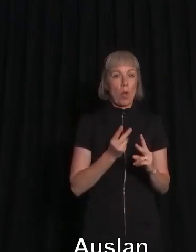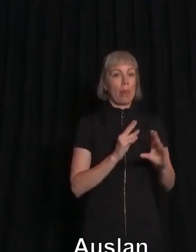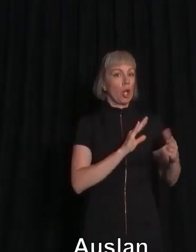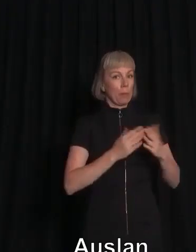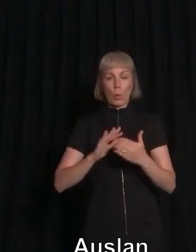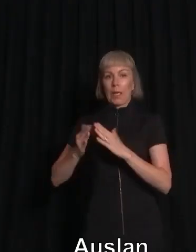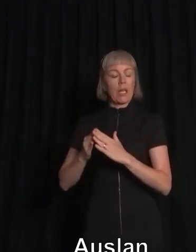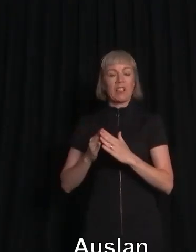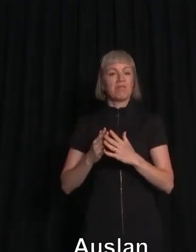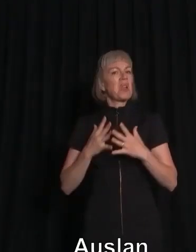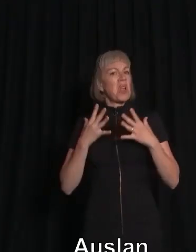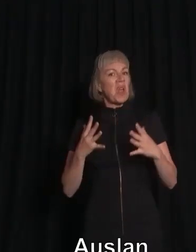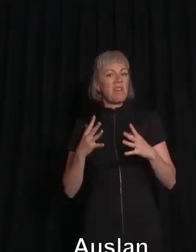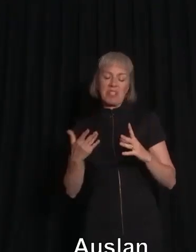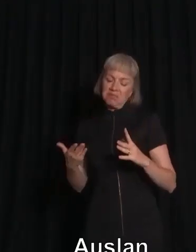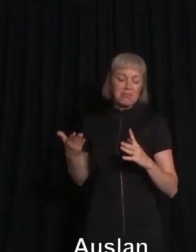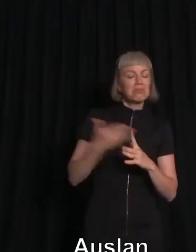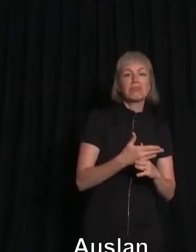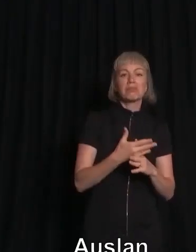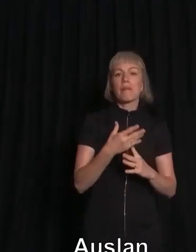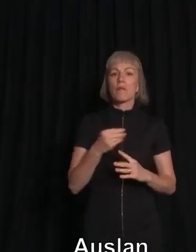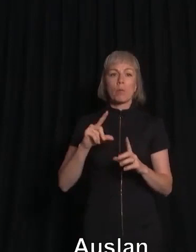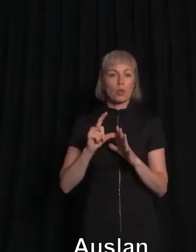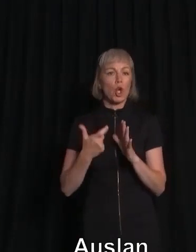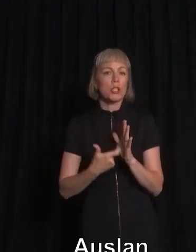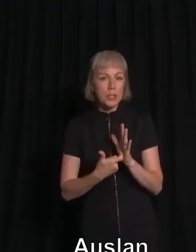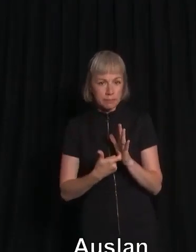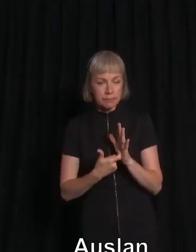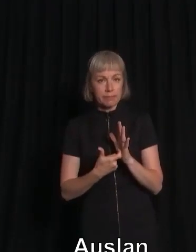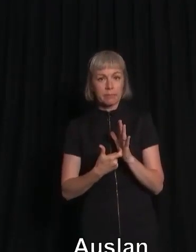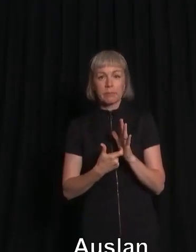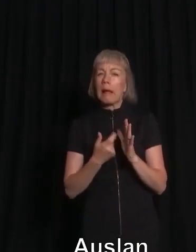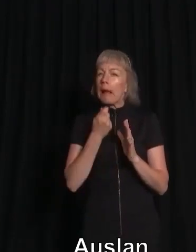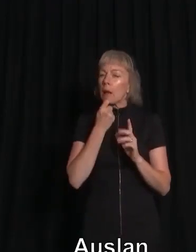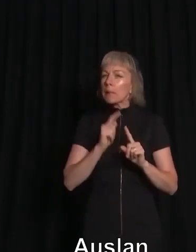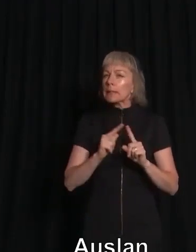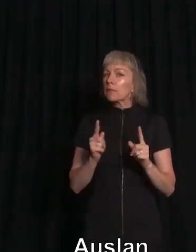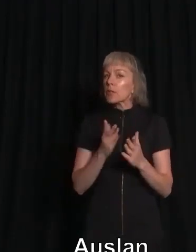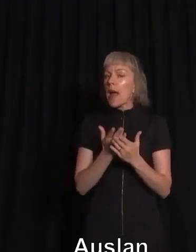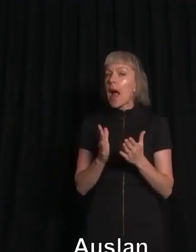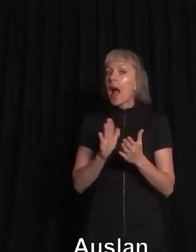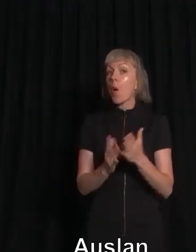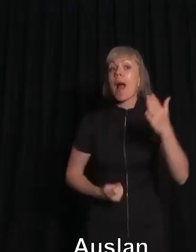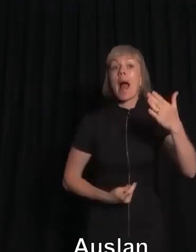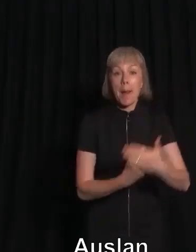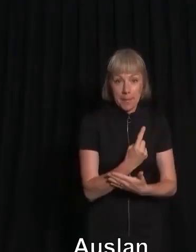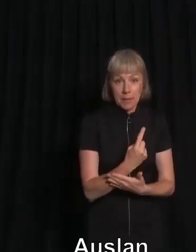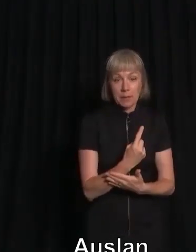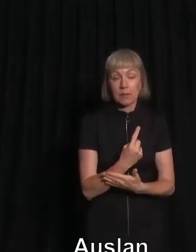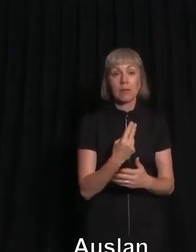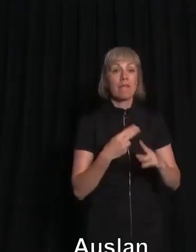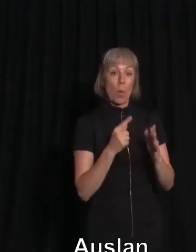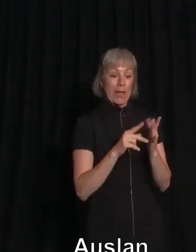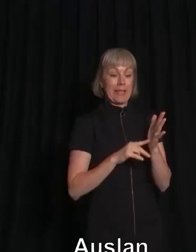particular historically. The medicalization takes a little bit different shapes. For intersex persons, it's more rooted